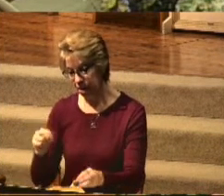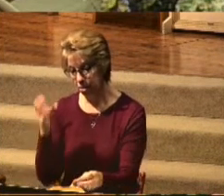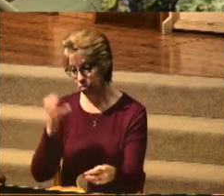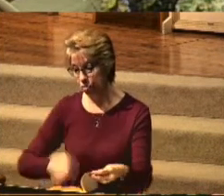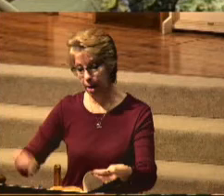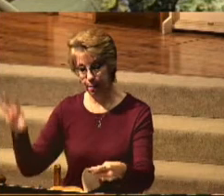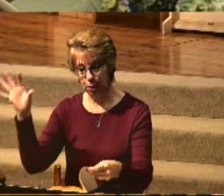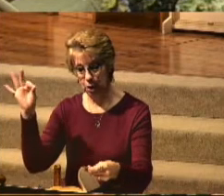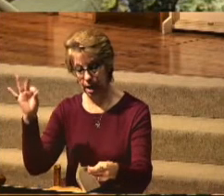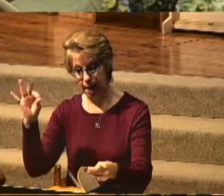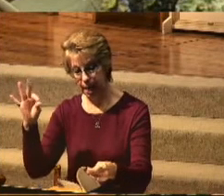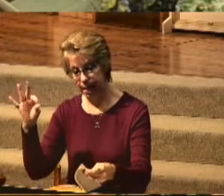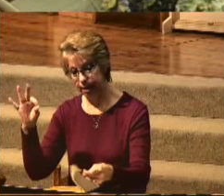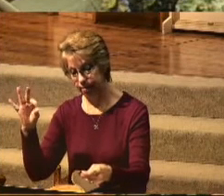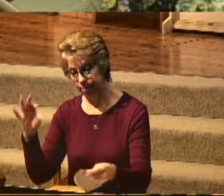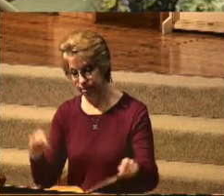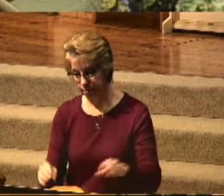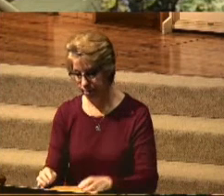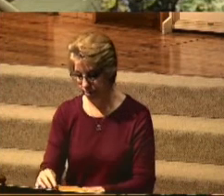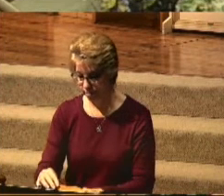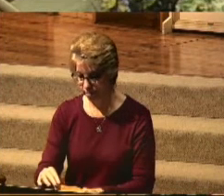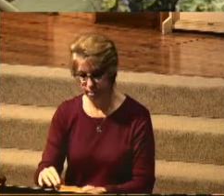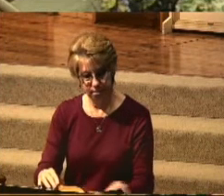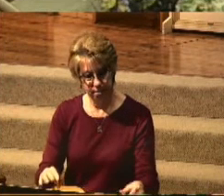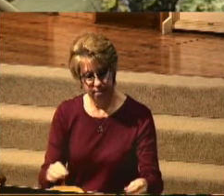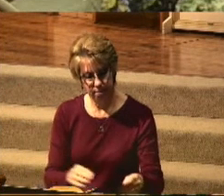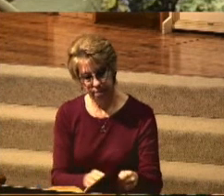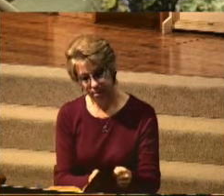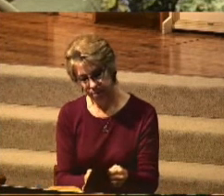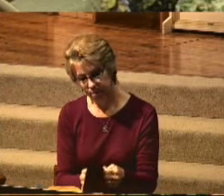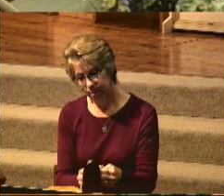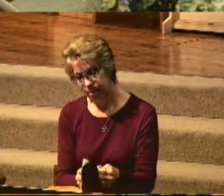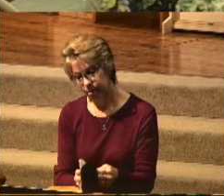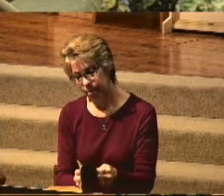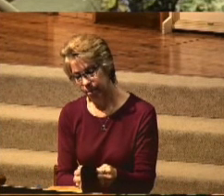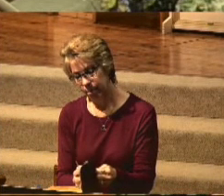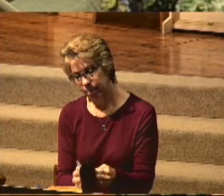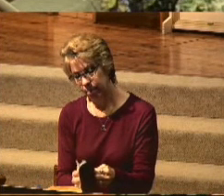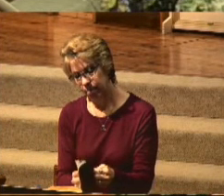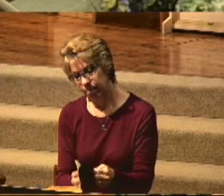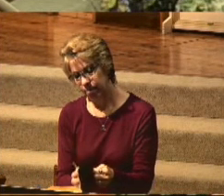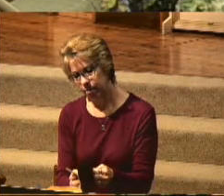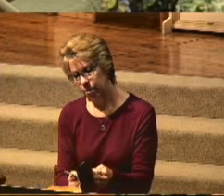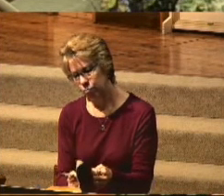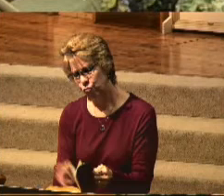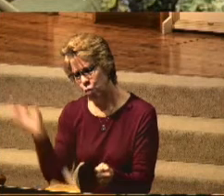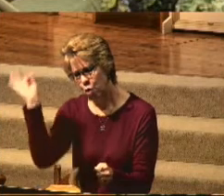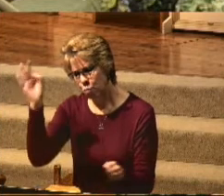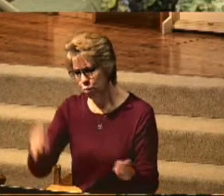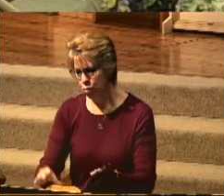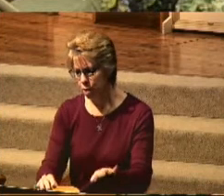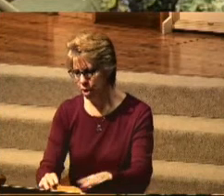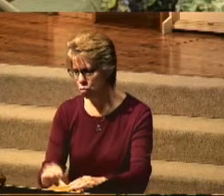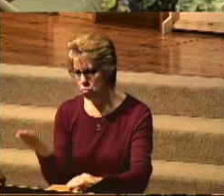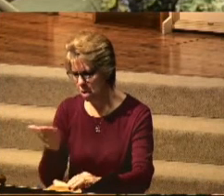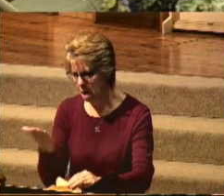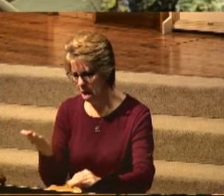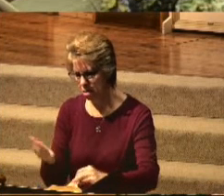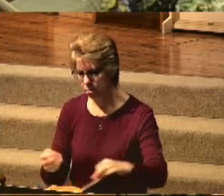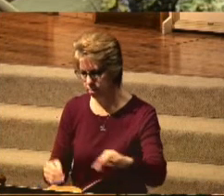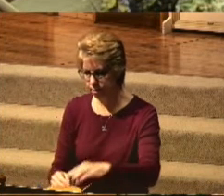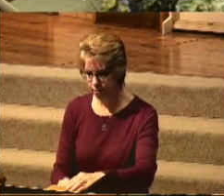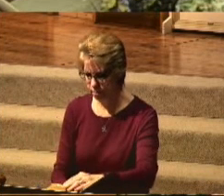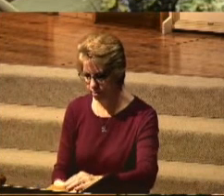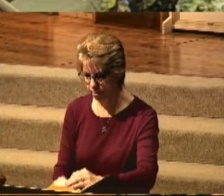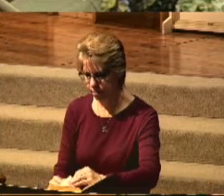of your Bible. I'll be preaching tonight on God's rainbow. God's rainbow. I was standing out